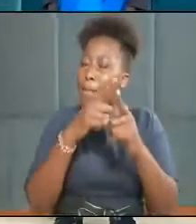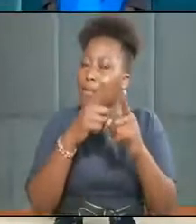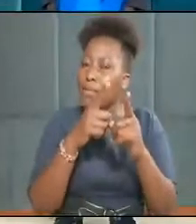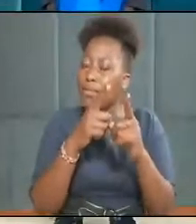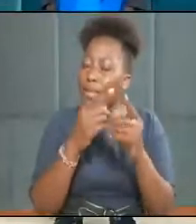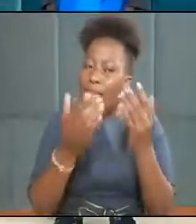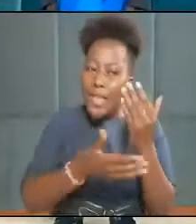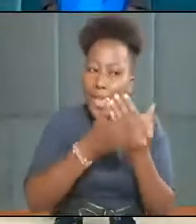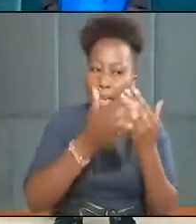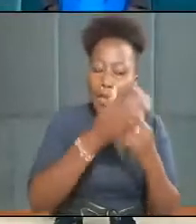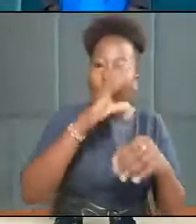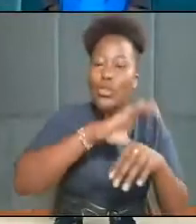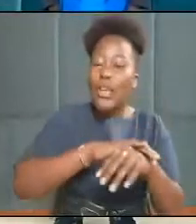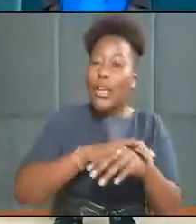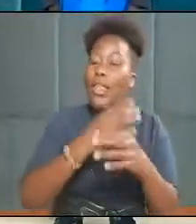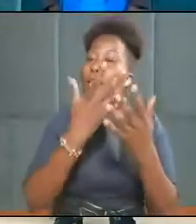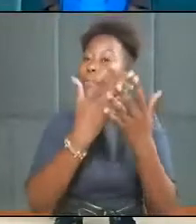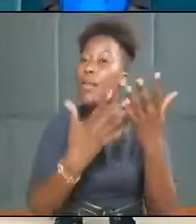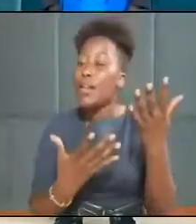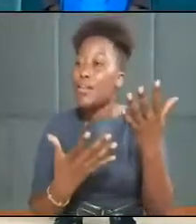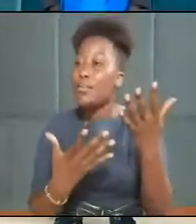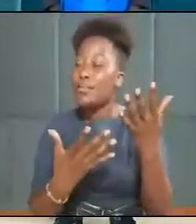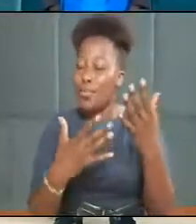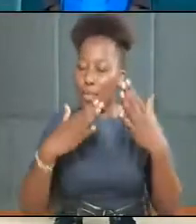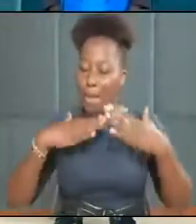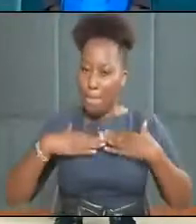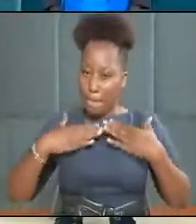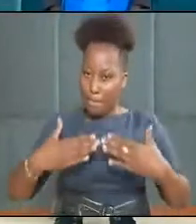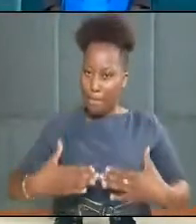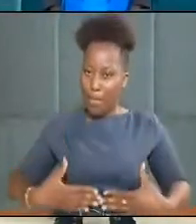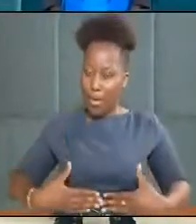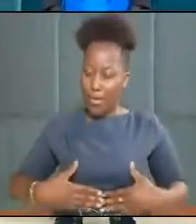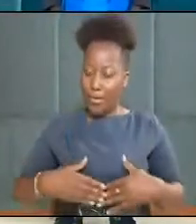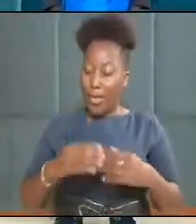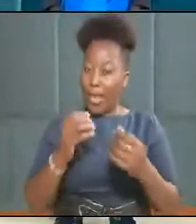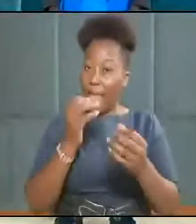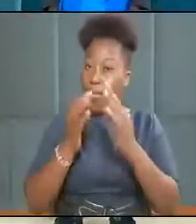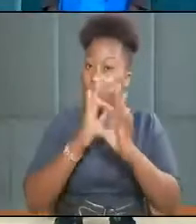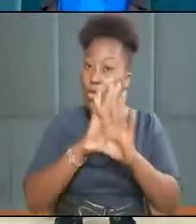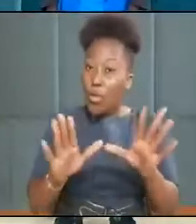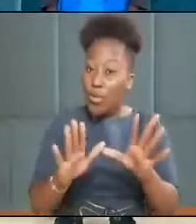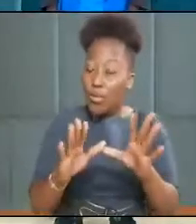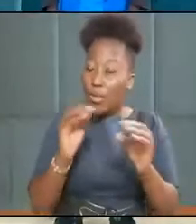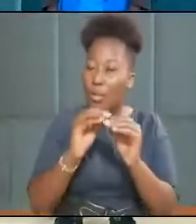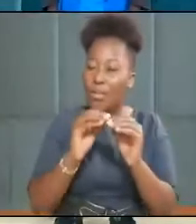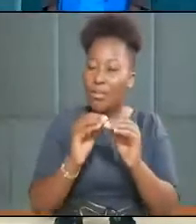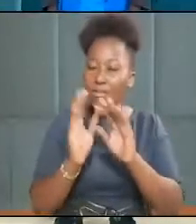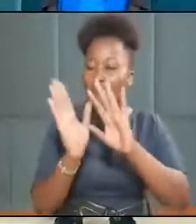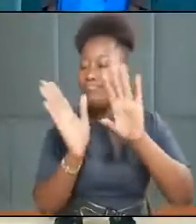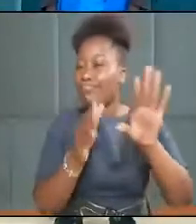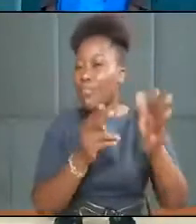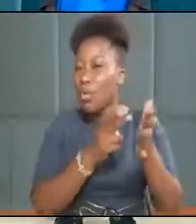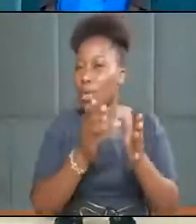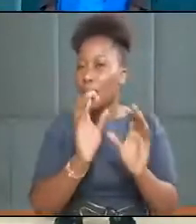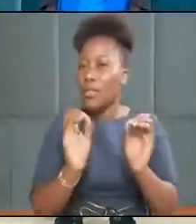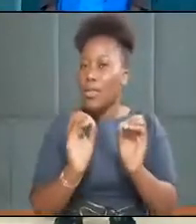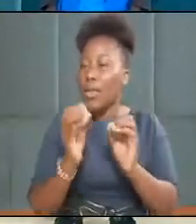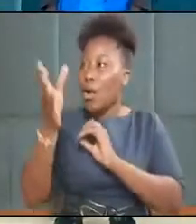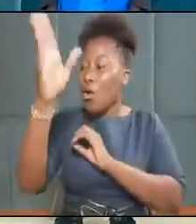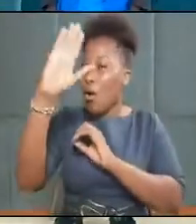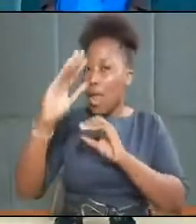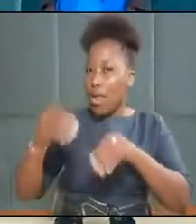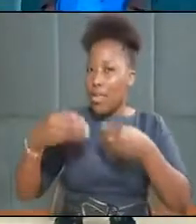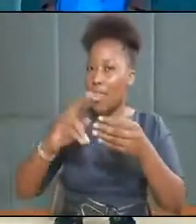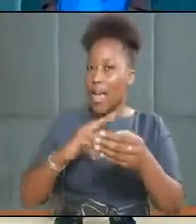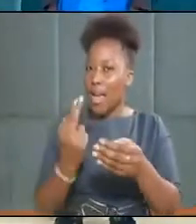particular care was to be taken that the blood should flow from the body. Otherwise, the meat will not be regarded as a wholesome. God had